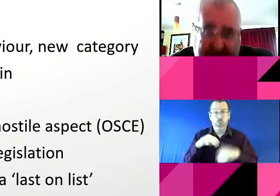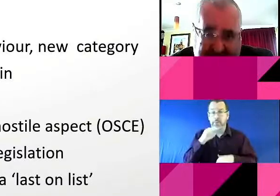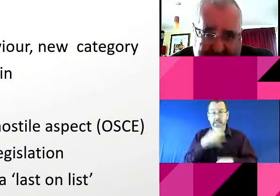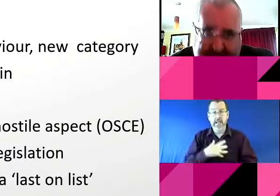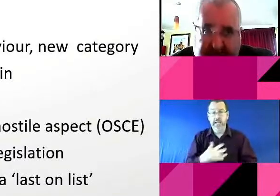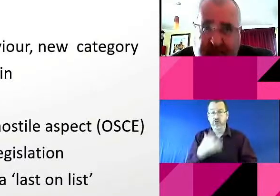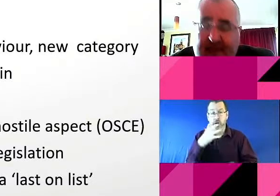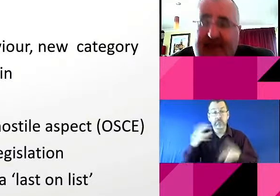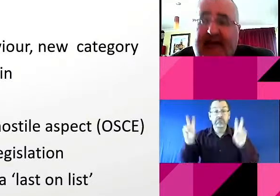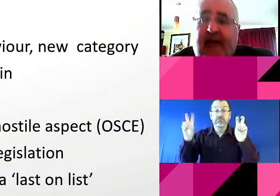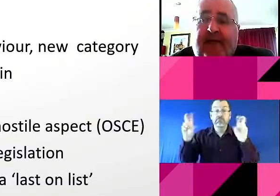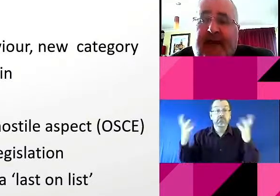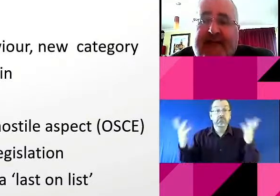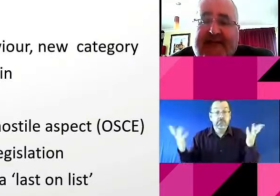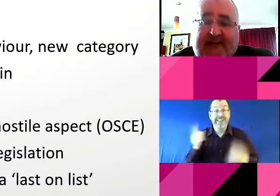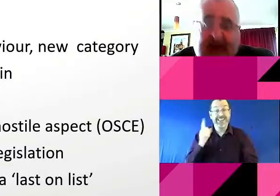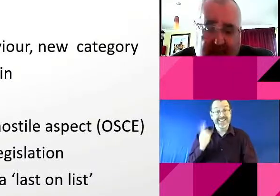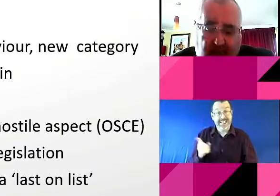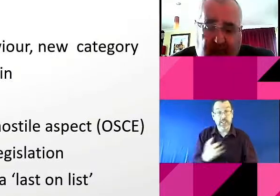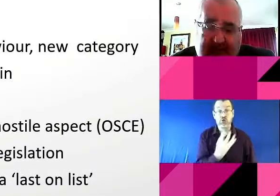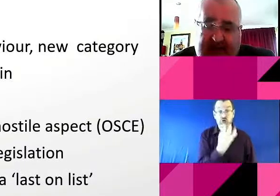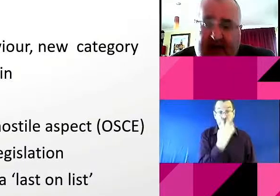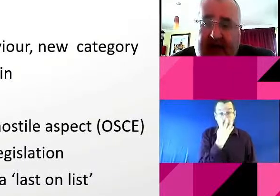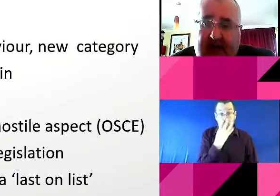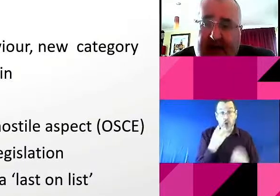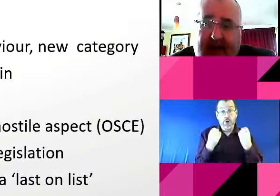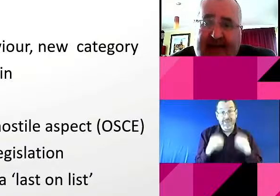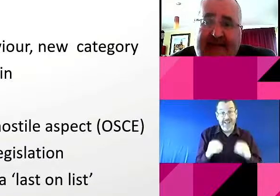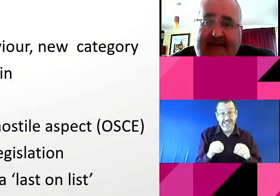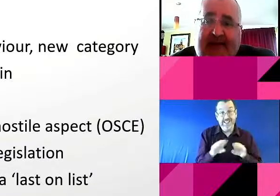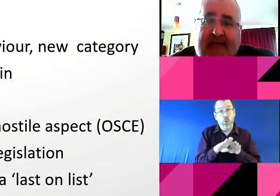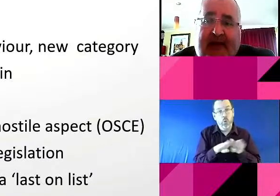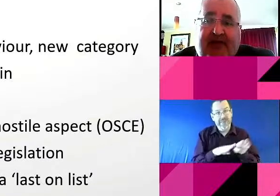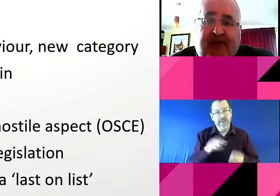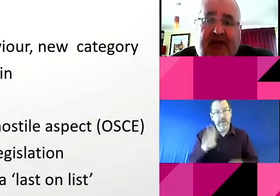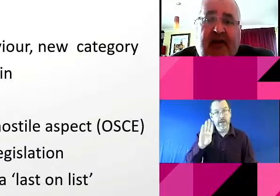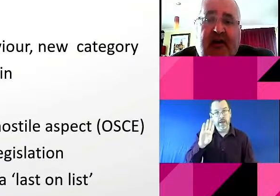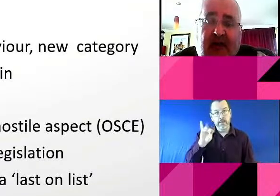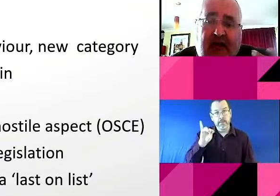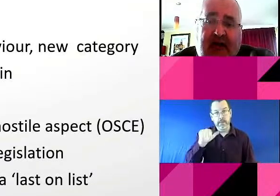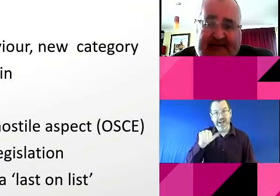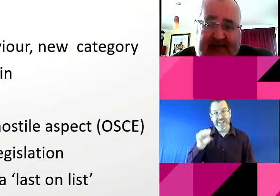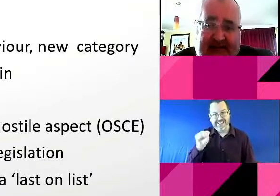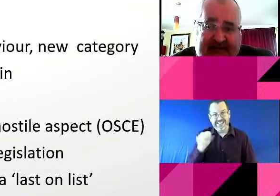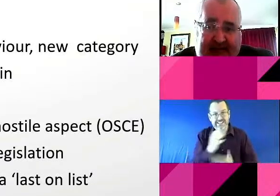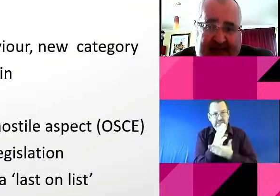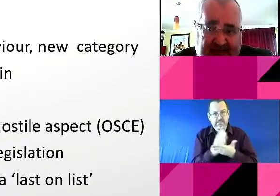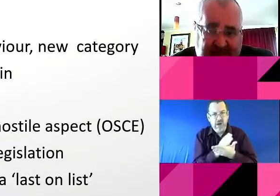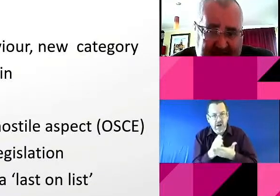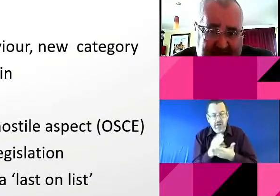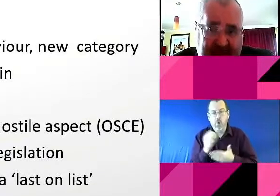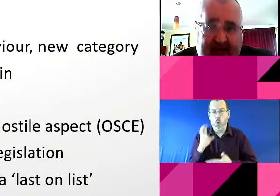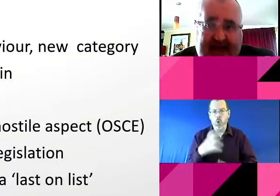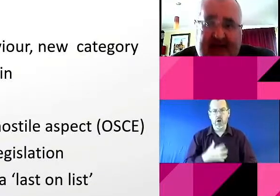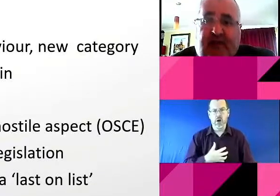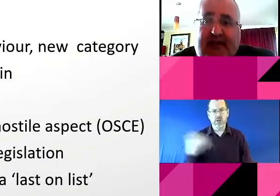says it's a criminal offence with a biased dimension or a hostile dimension. I think it's quite